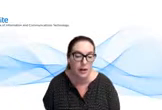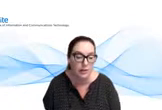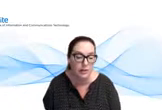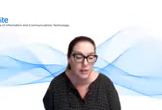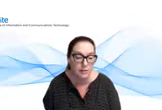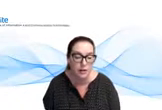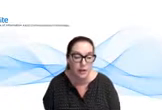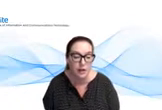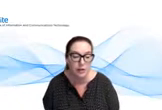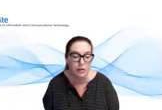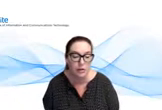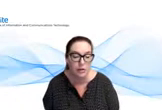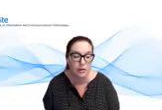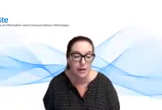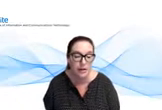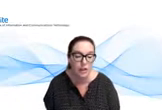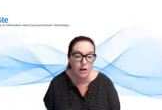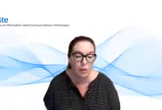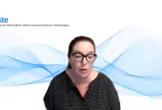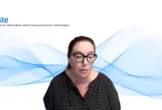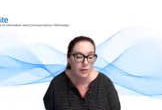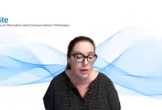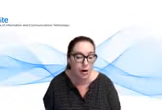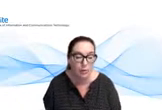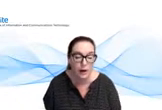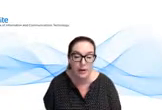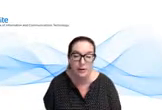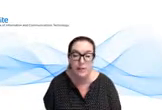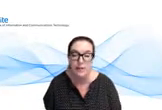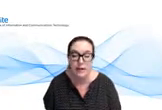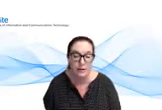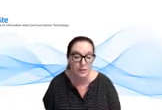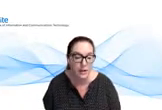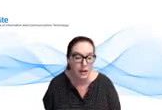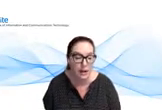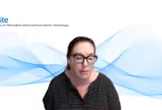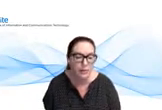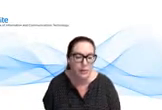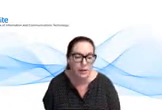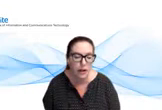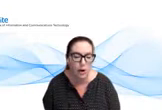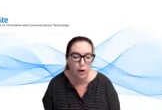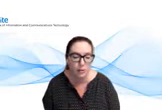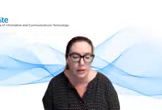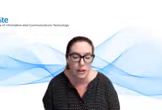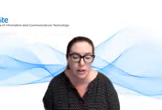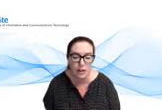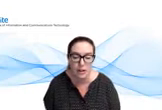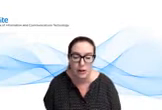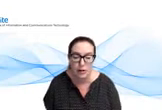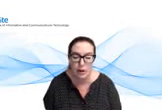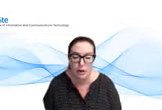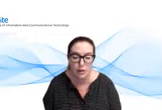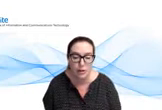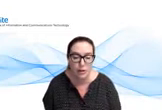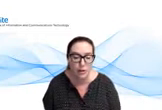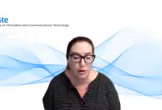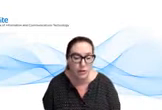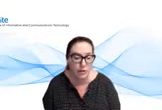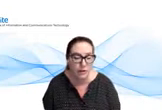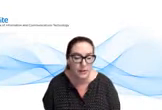the umbrella of the disability inclusion strategy, we're raising our awareness and standards, and most importantly, cooperation